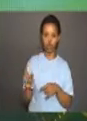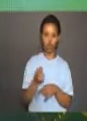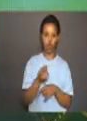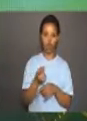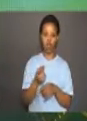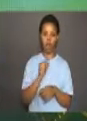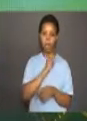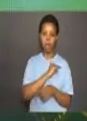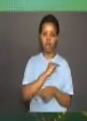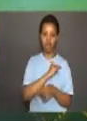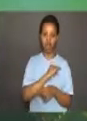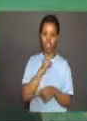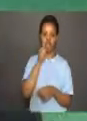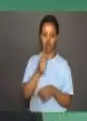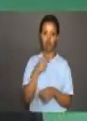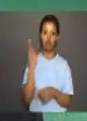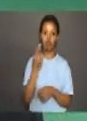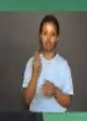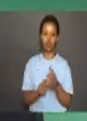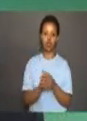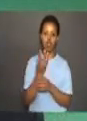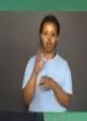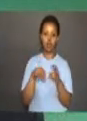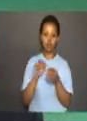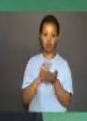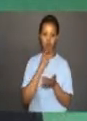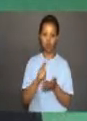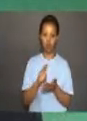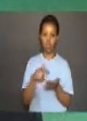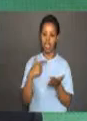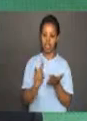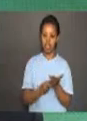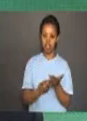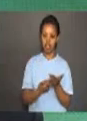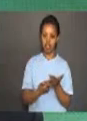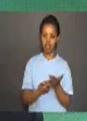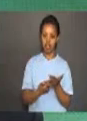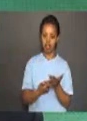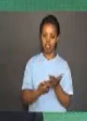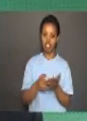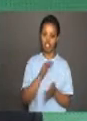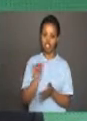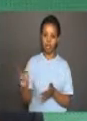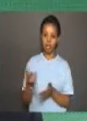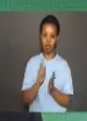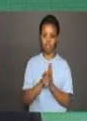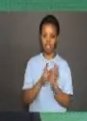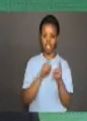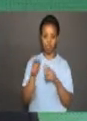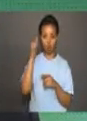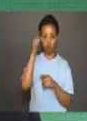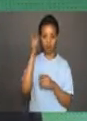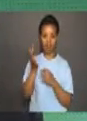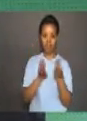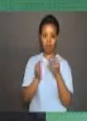traits that are useful. A common example that Lamarck used to explain